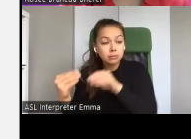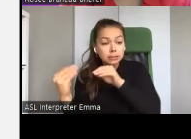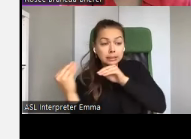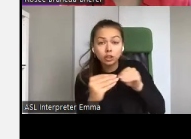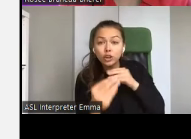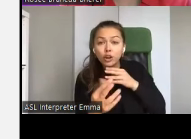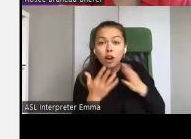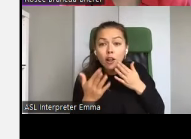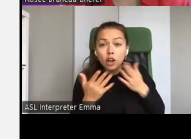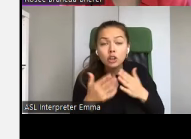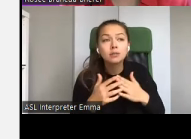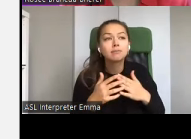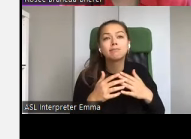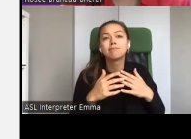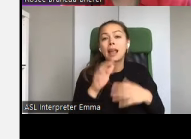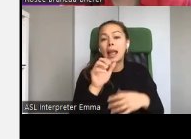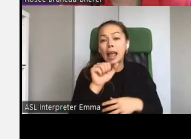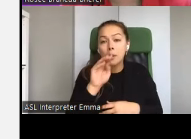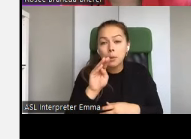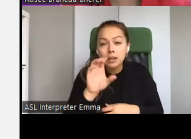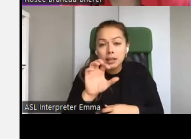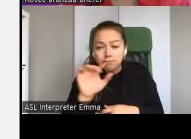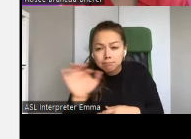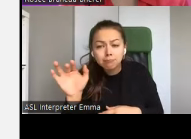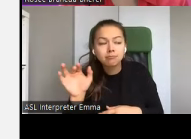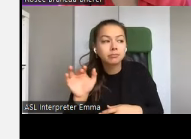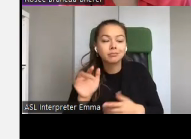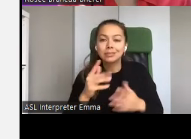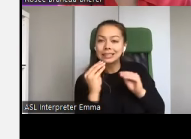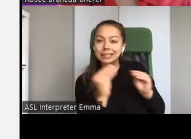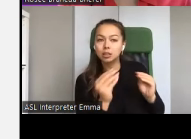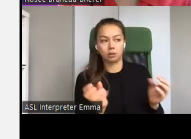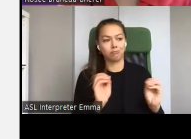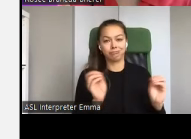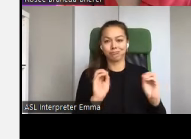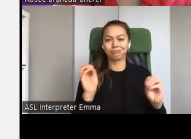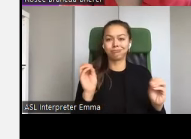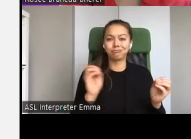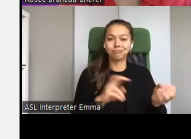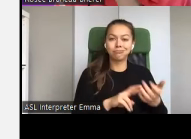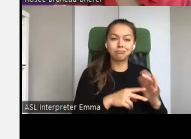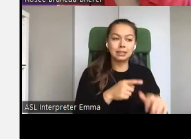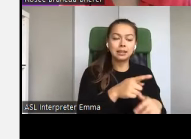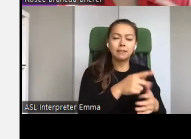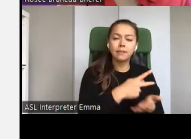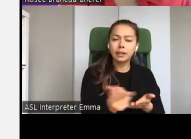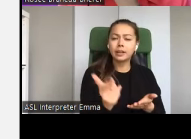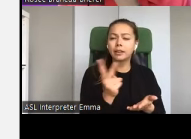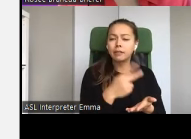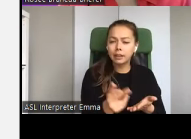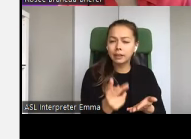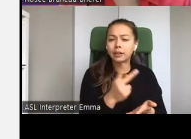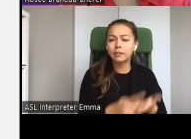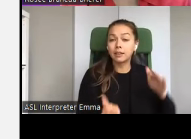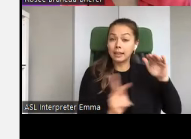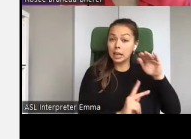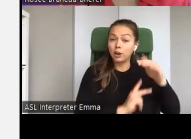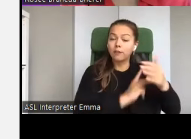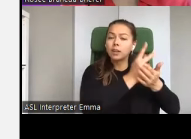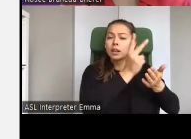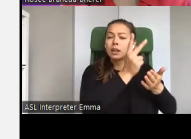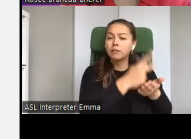know, teach him everything that a child would need to succeed at school. So basically, Jeremy has failure after failure since kindergarten. And then